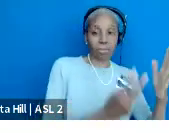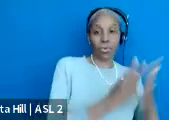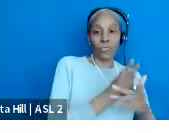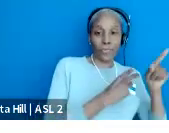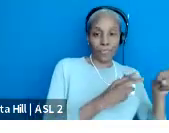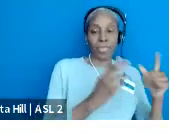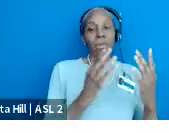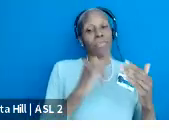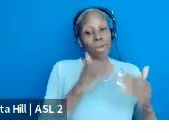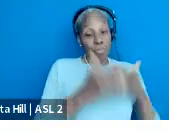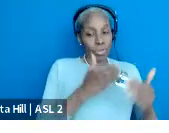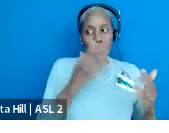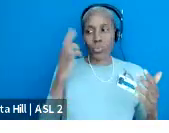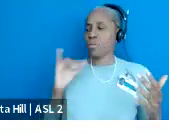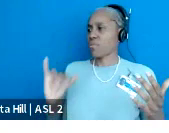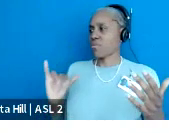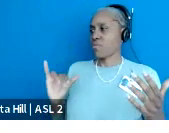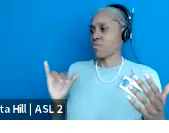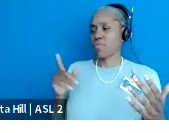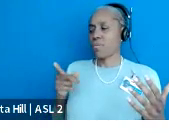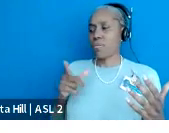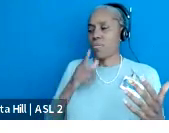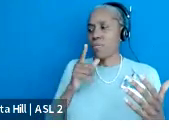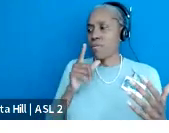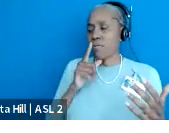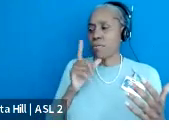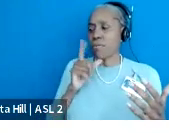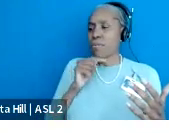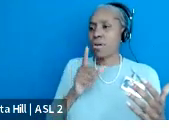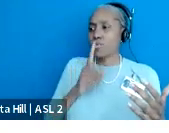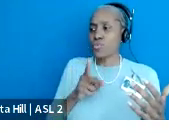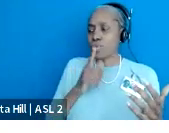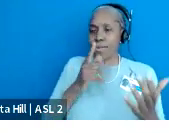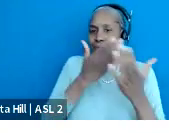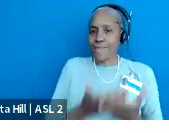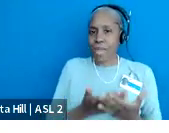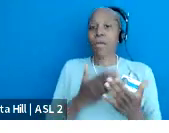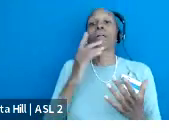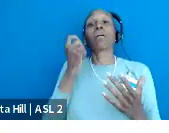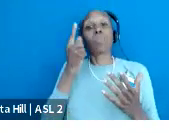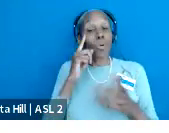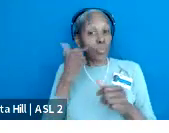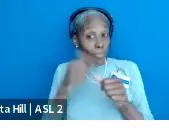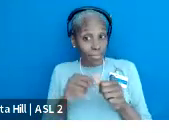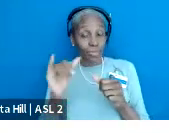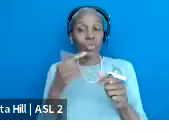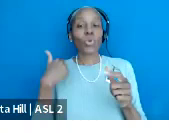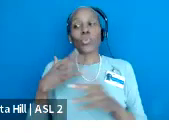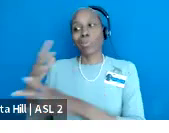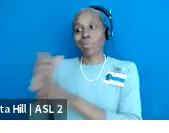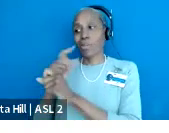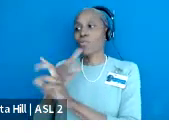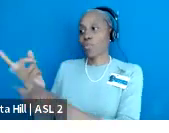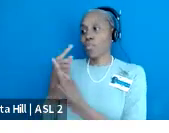in within that process to realize that it is, you know, false or not factual, but I think it's also important to remember that we receive